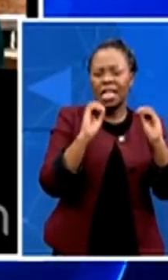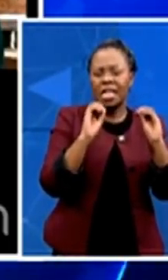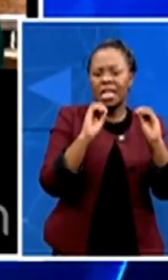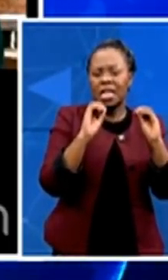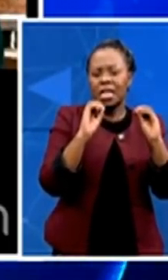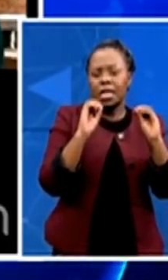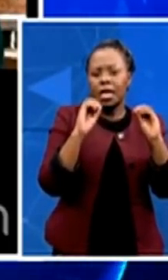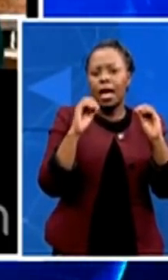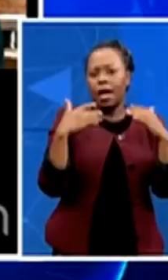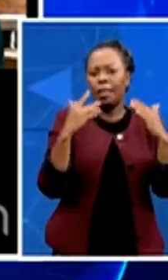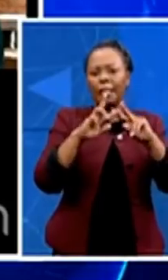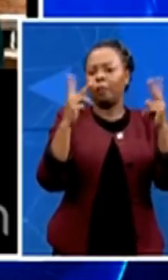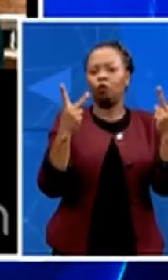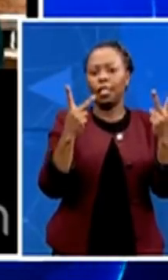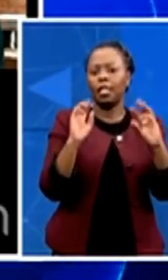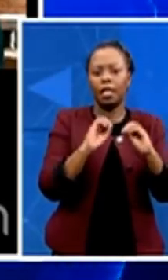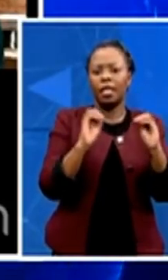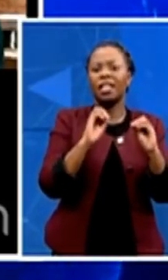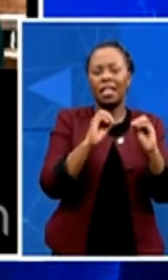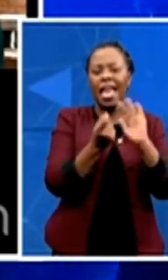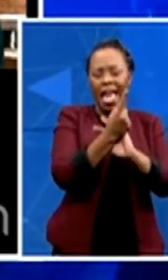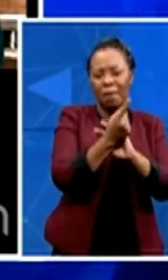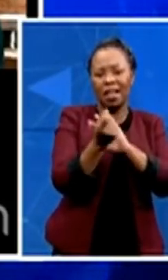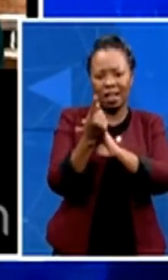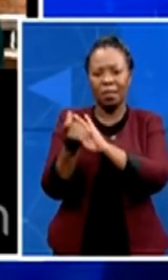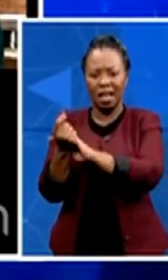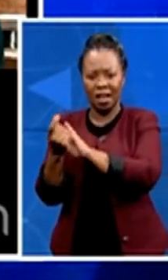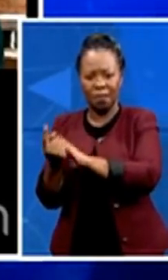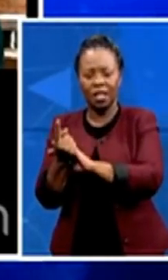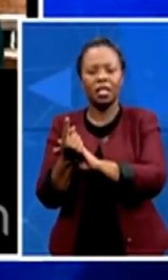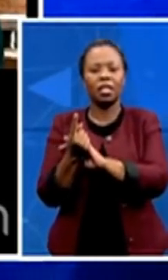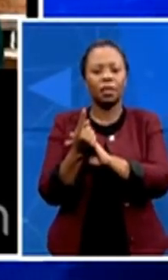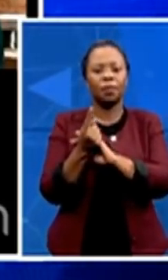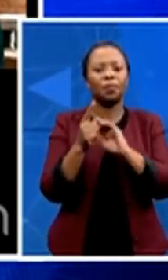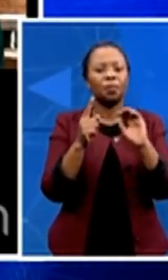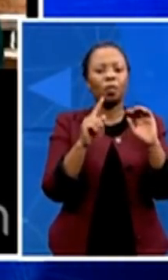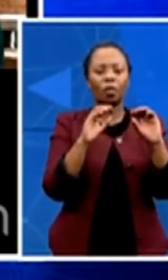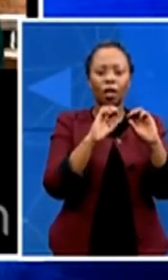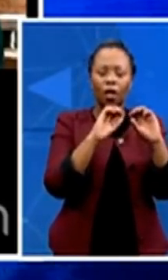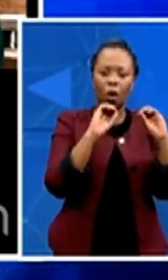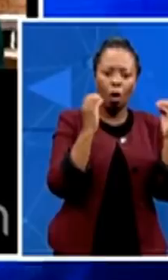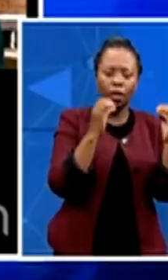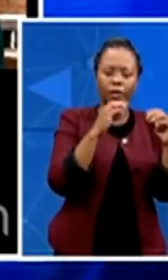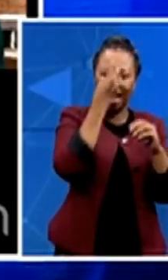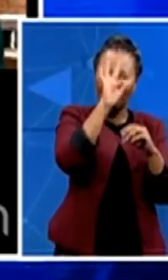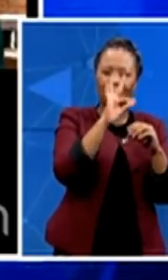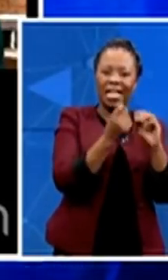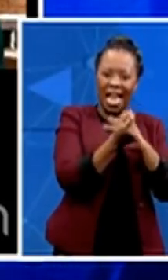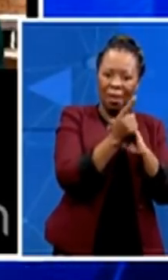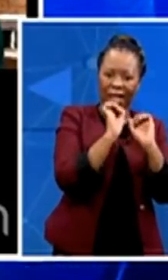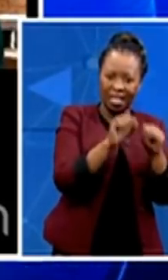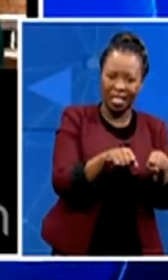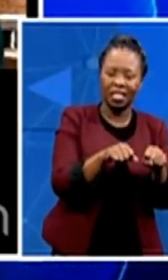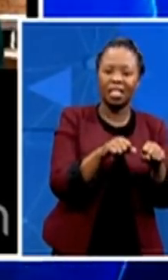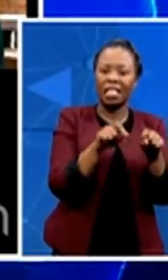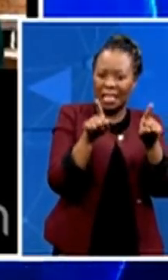functionary, every organ of state is susceptible to the very same examination. Did